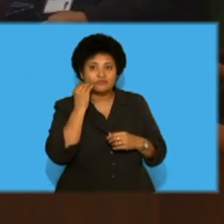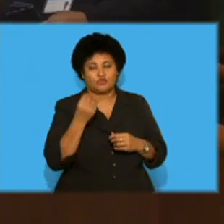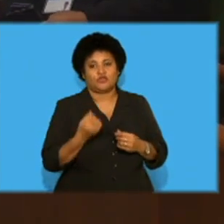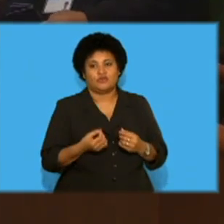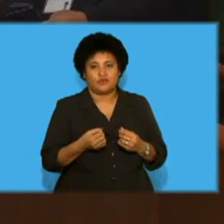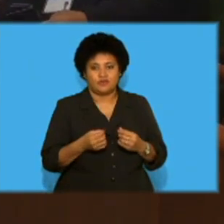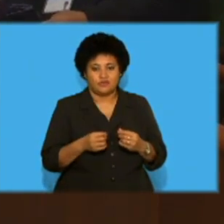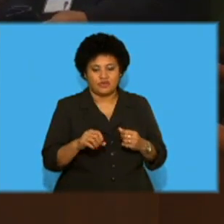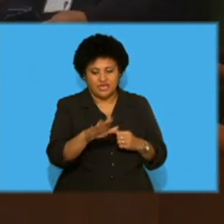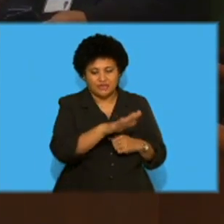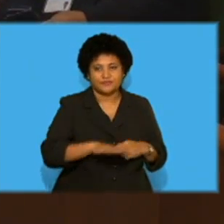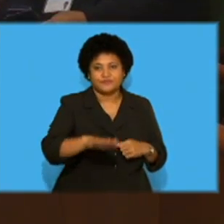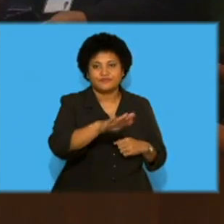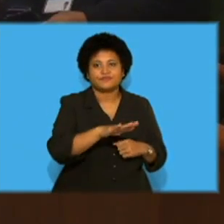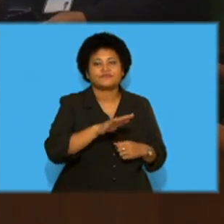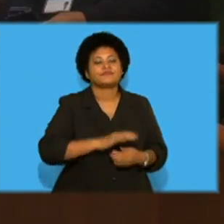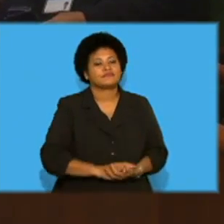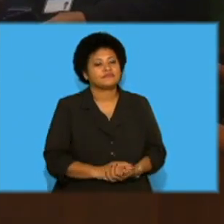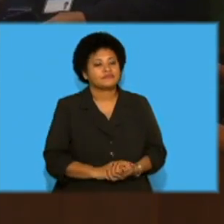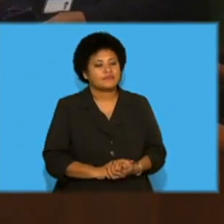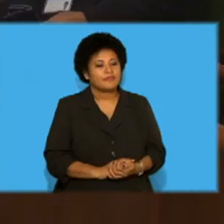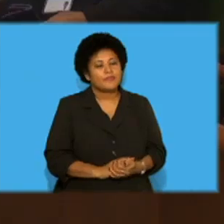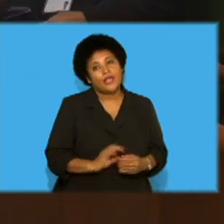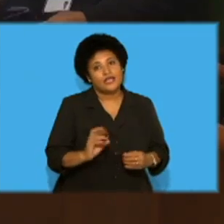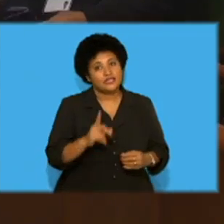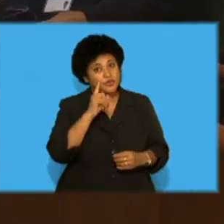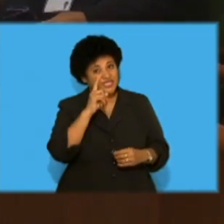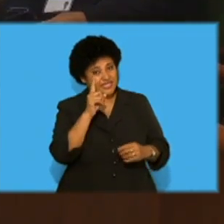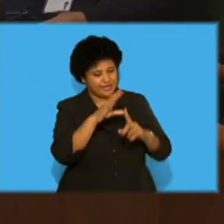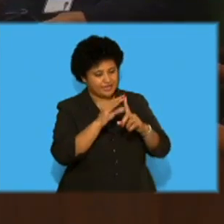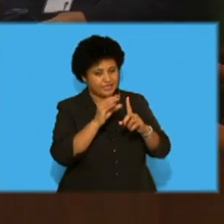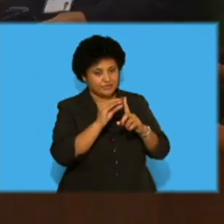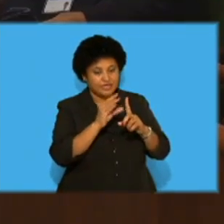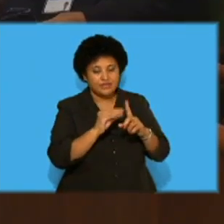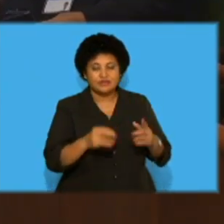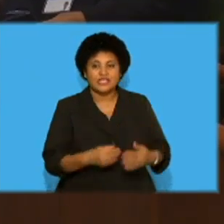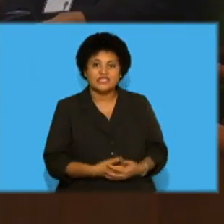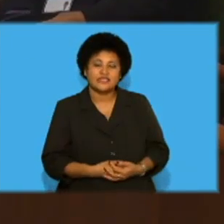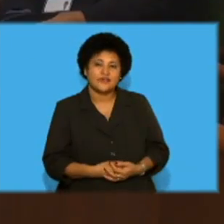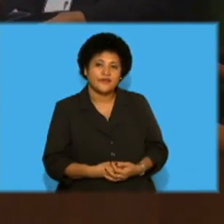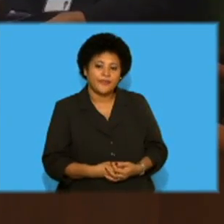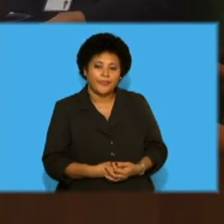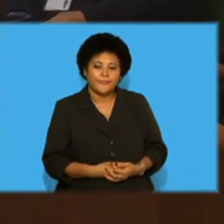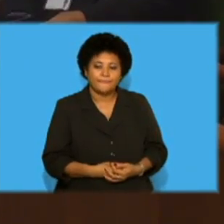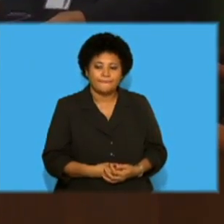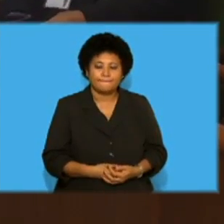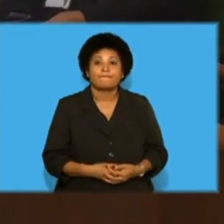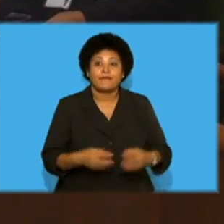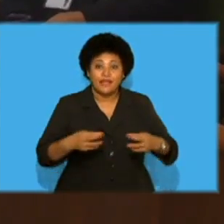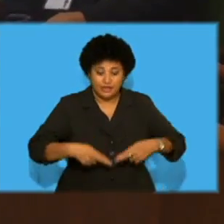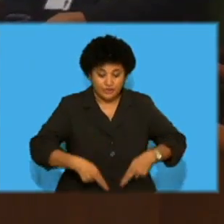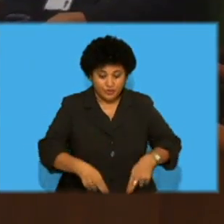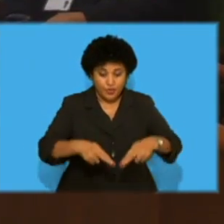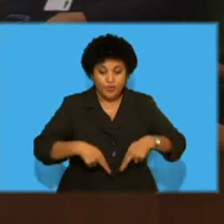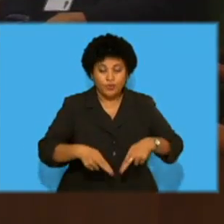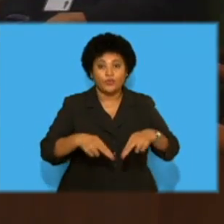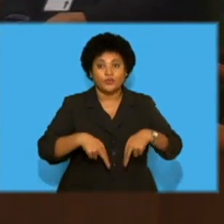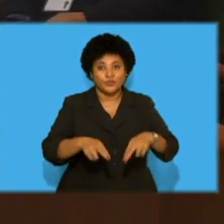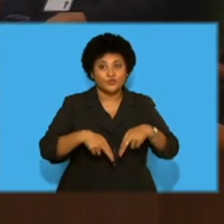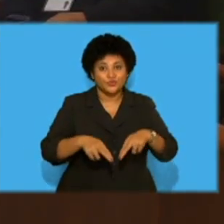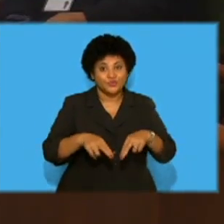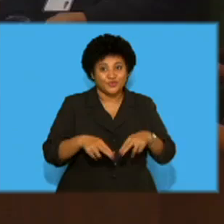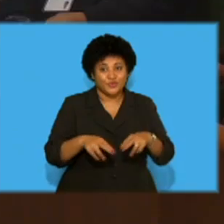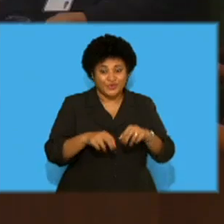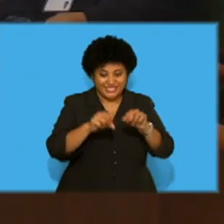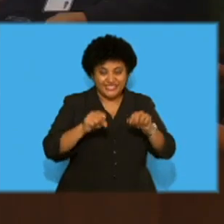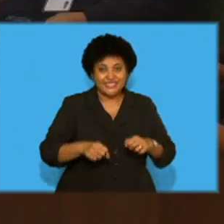Madam Speaker, we have looked at, for example, the rail system in Fiji. There are various policies and measures in place. We'll be making announcements in